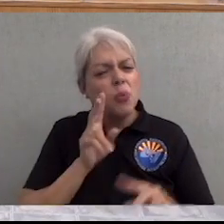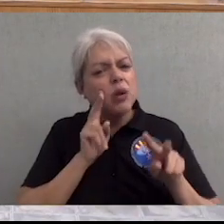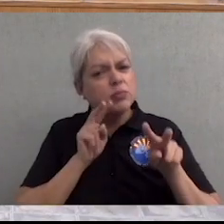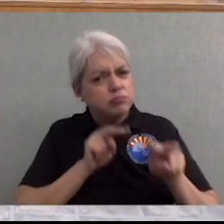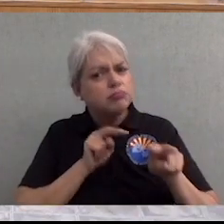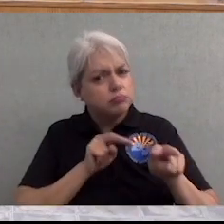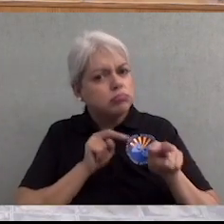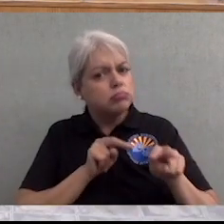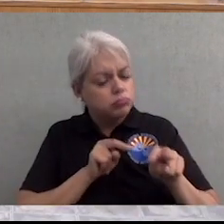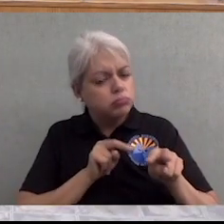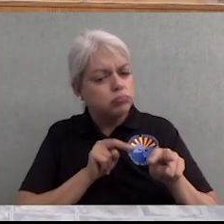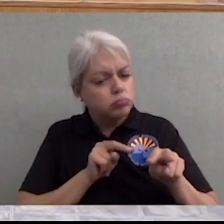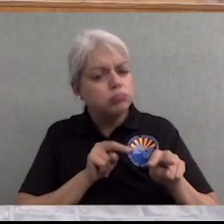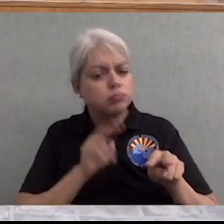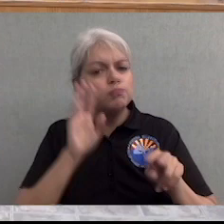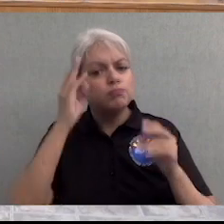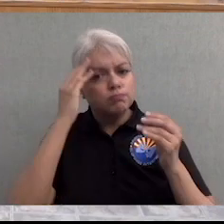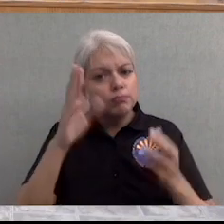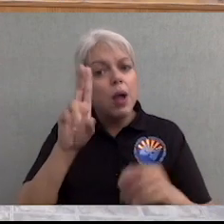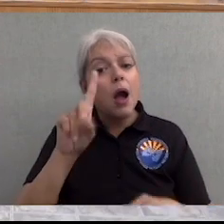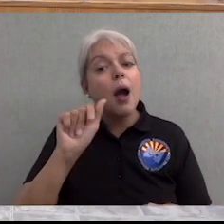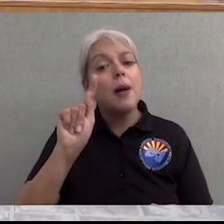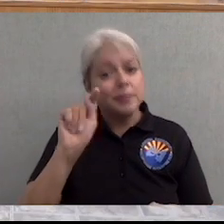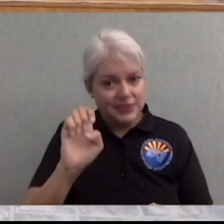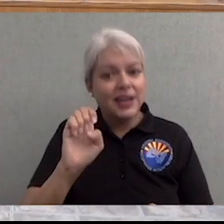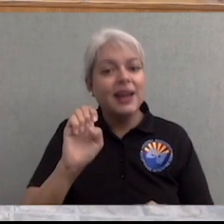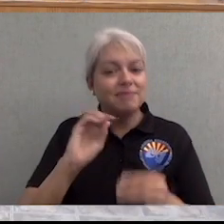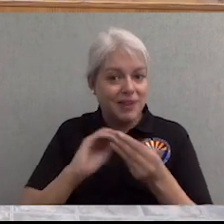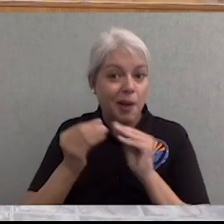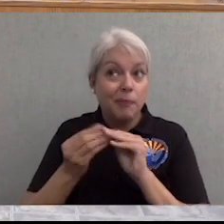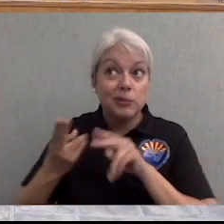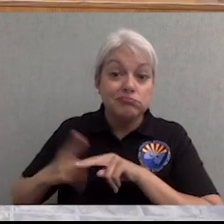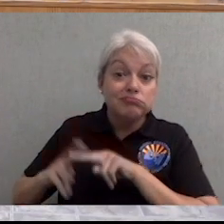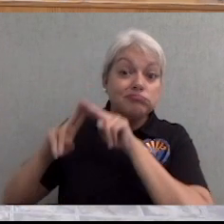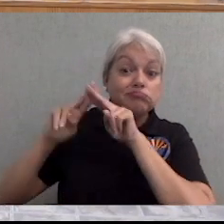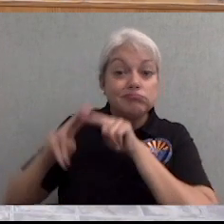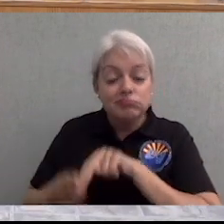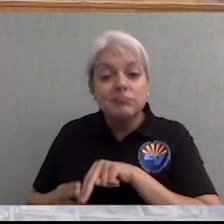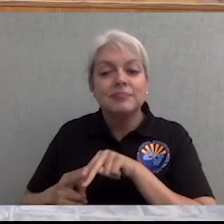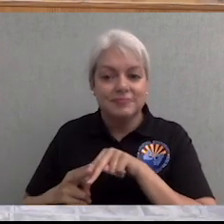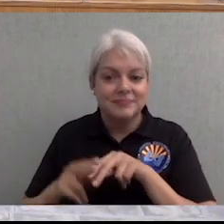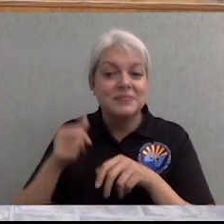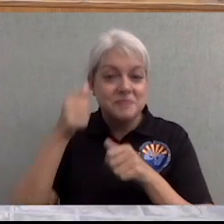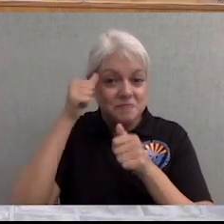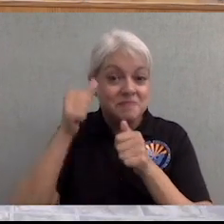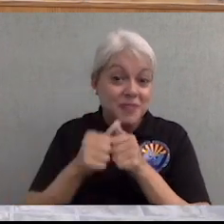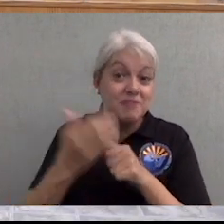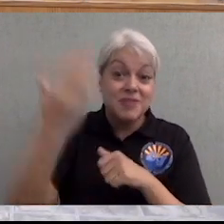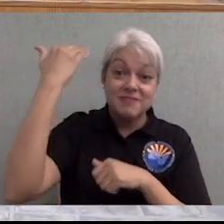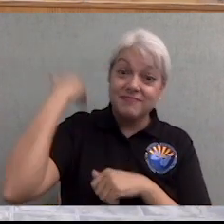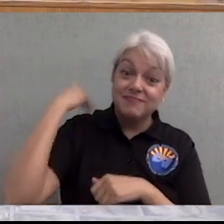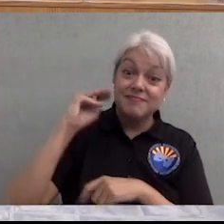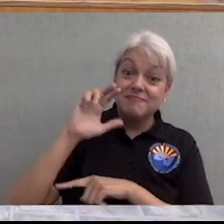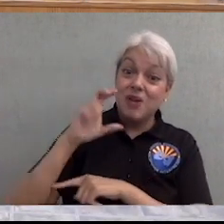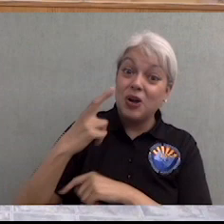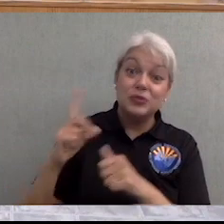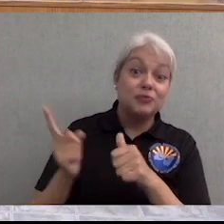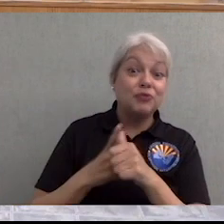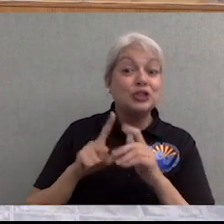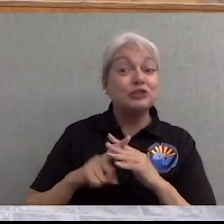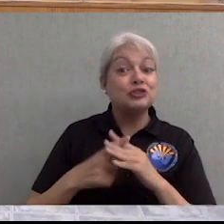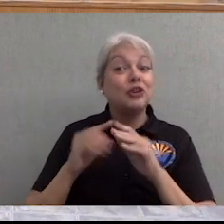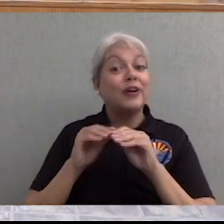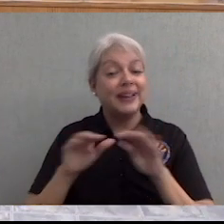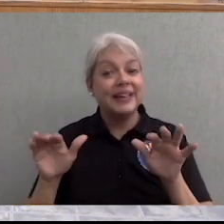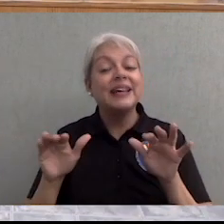updated as the numbers go by, because I know when this COVID first started, we were very aggressive in July and August, and we did